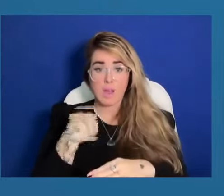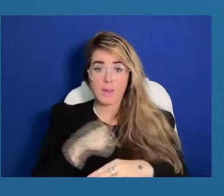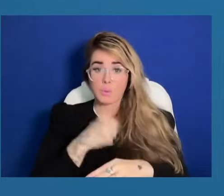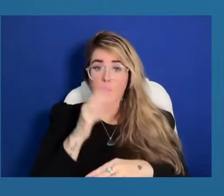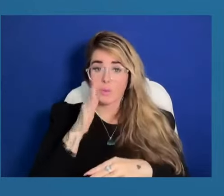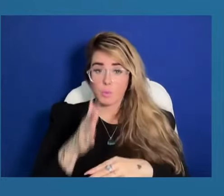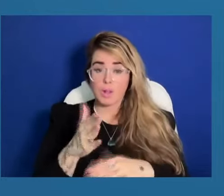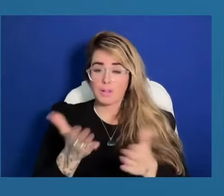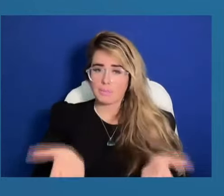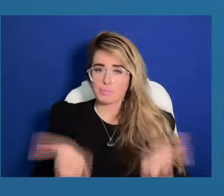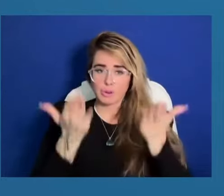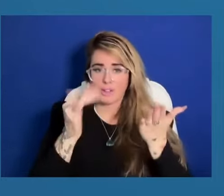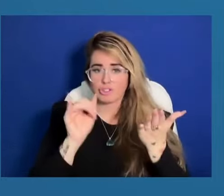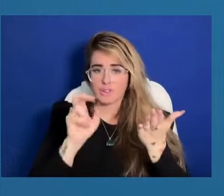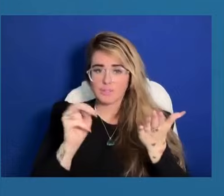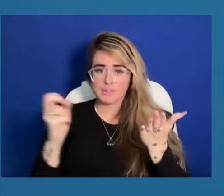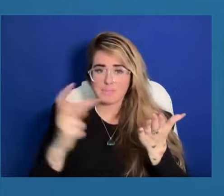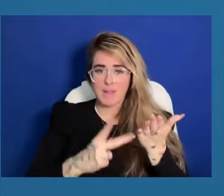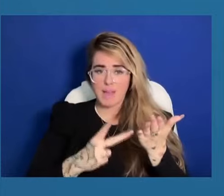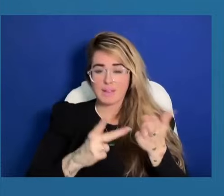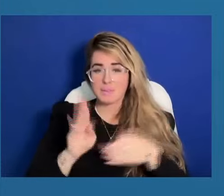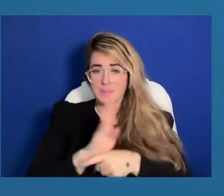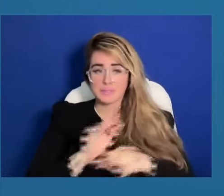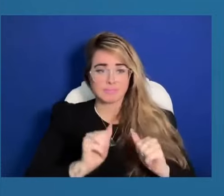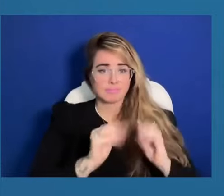back one business at a time.